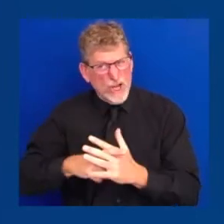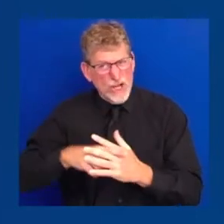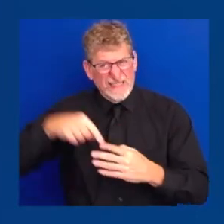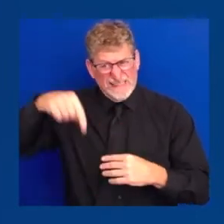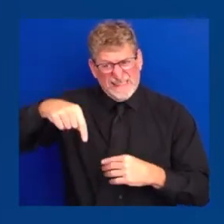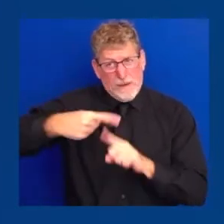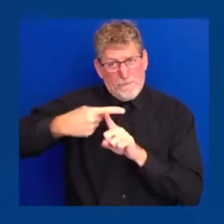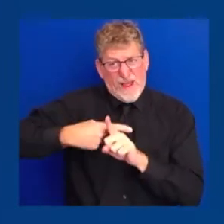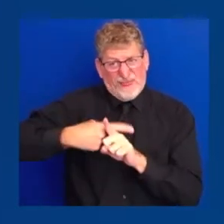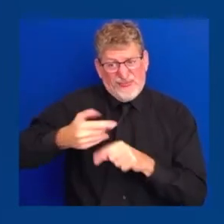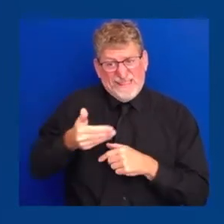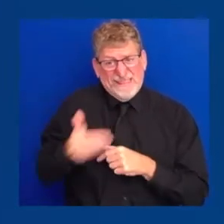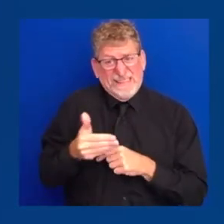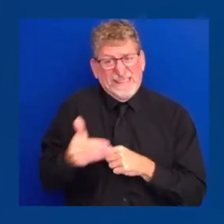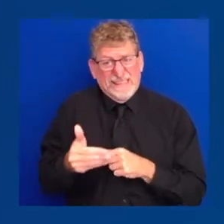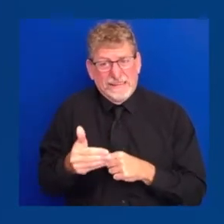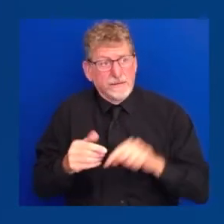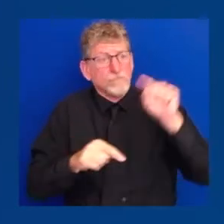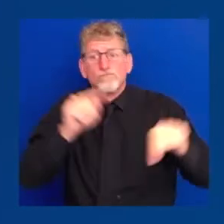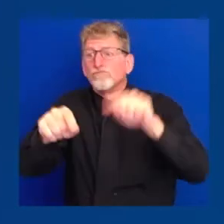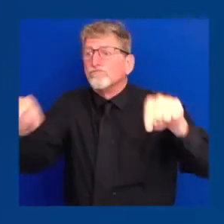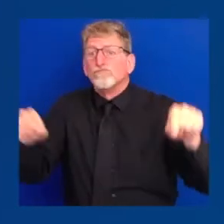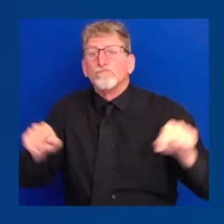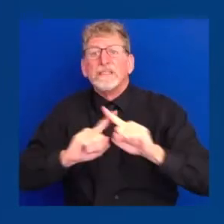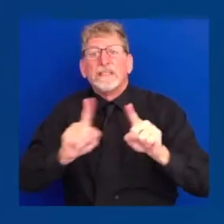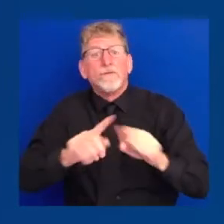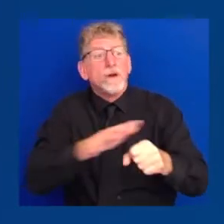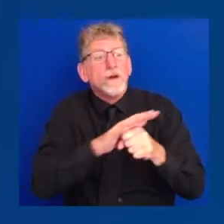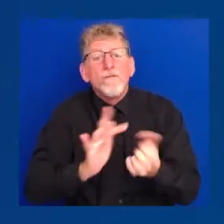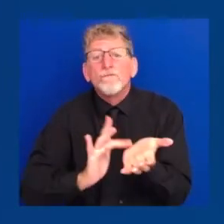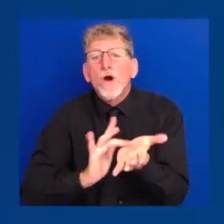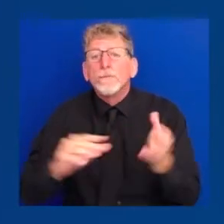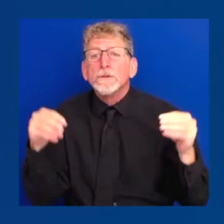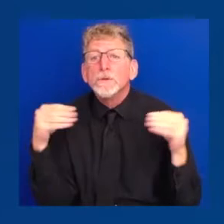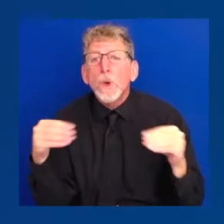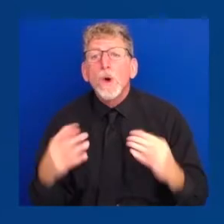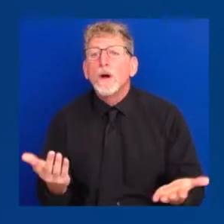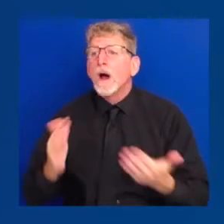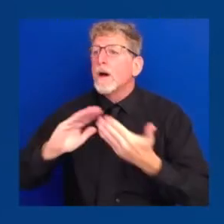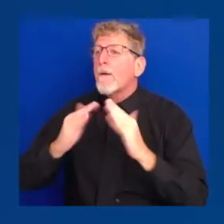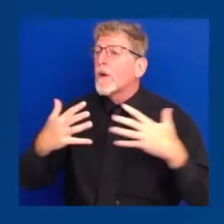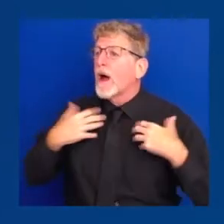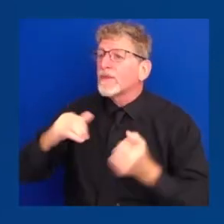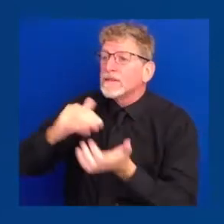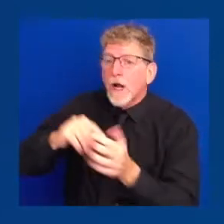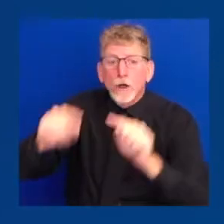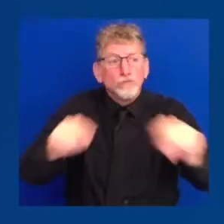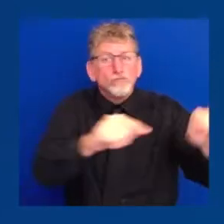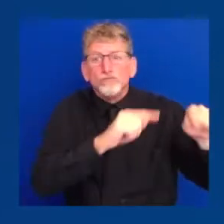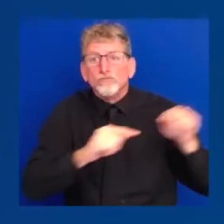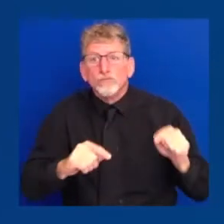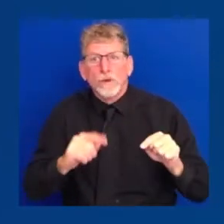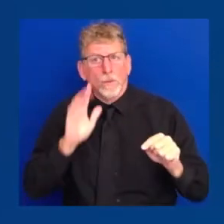pharmacy clinics, community health centers, long-term care facilities, and veterans health